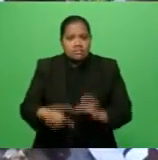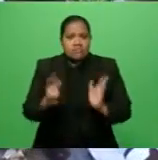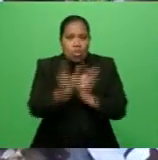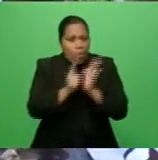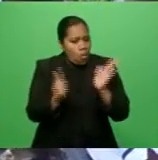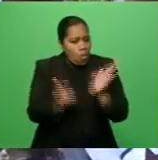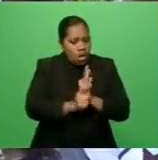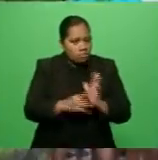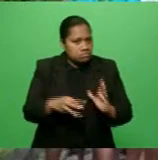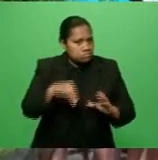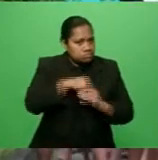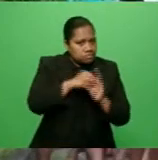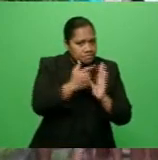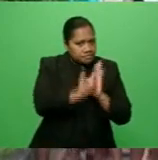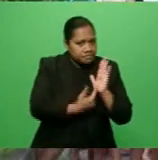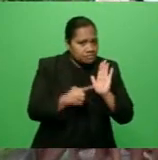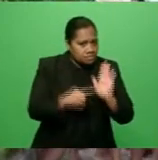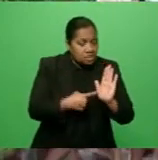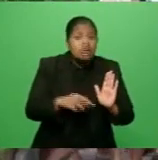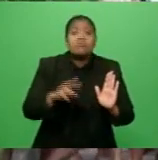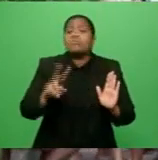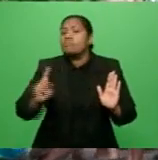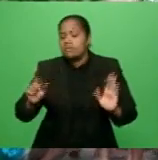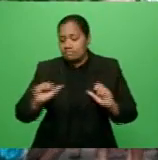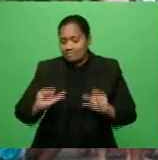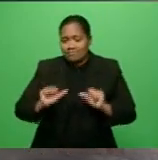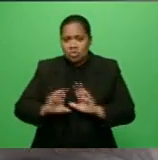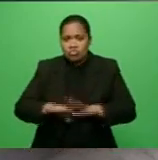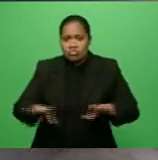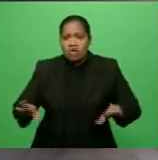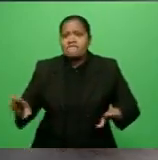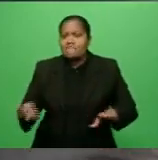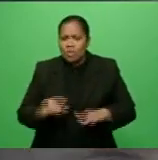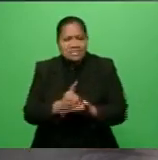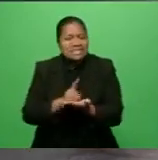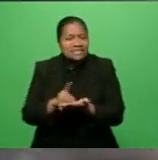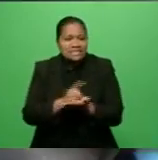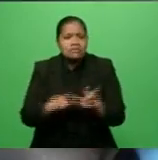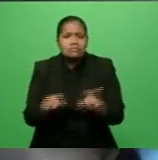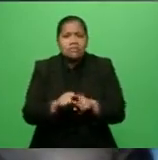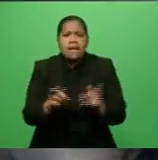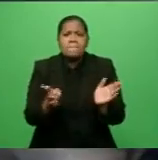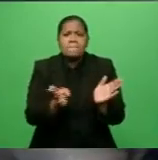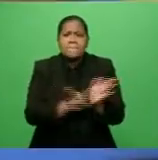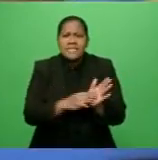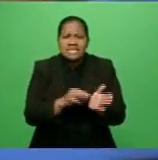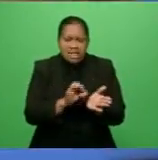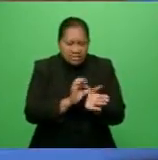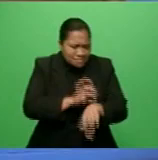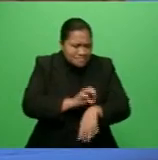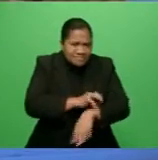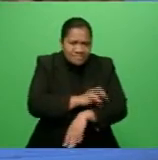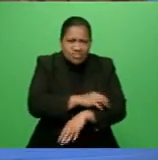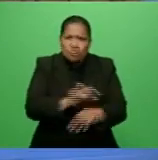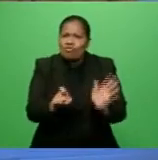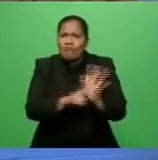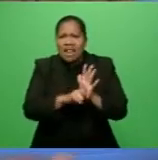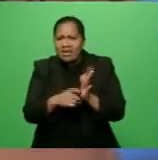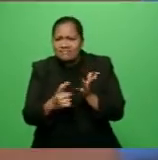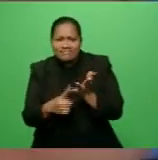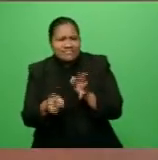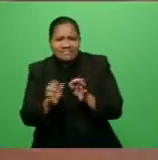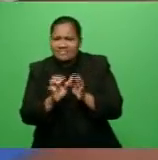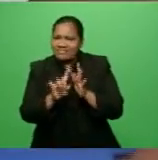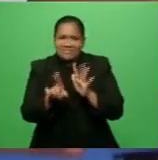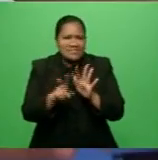are essential for protecting children from infectious diseases such as measles, rubella, tuberculosis, mumps or polio. Part of the